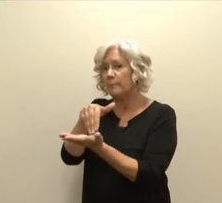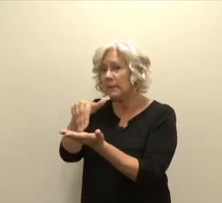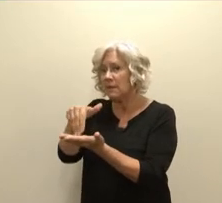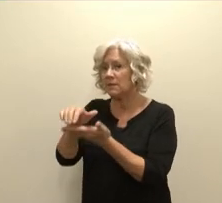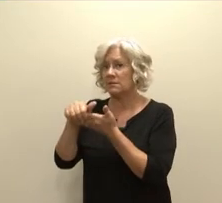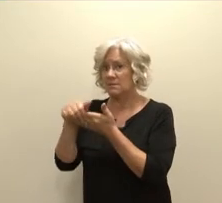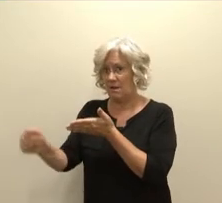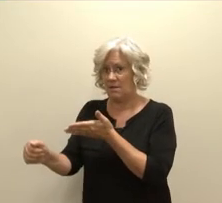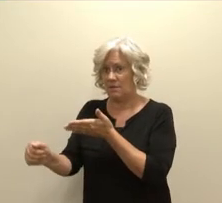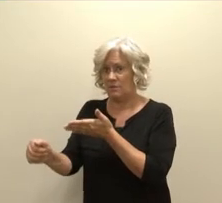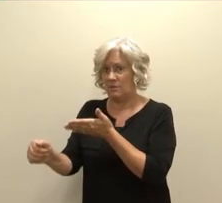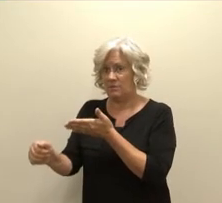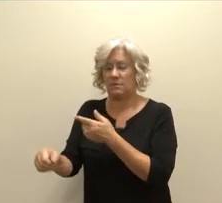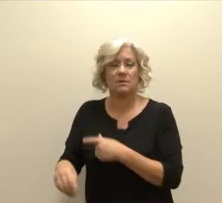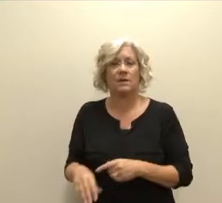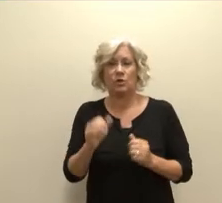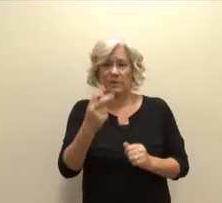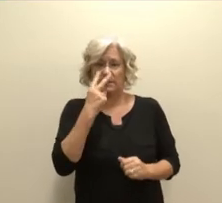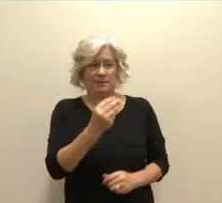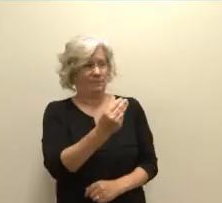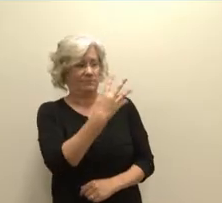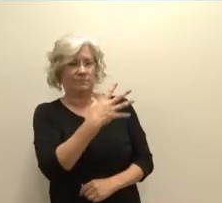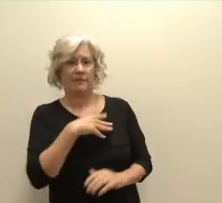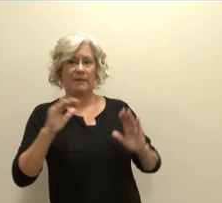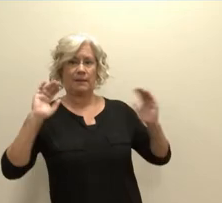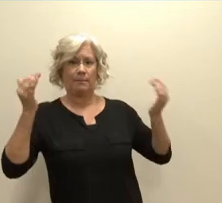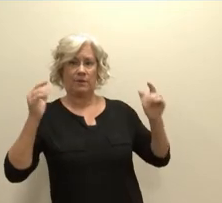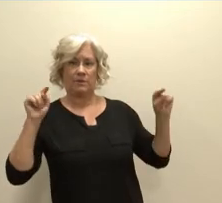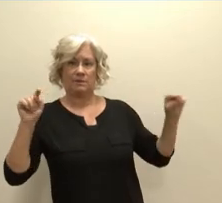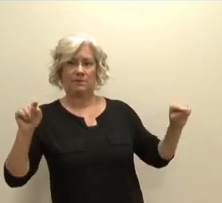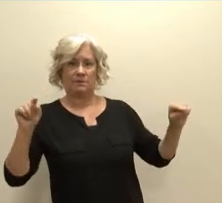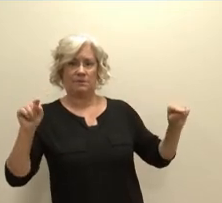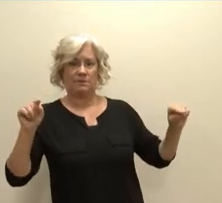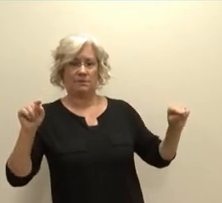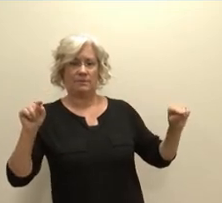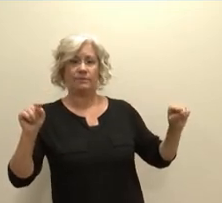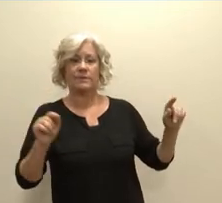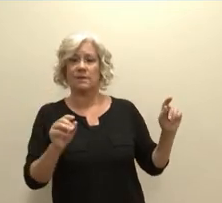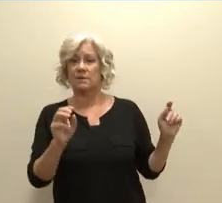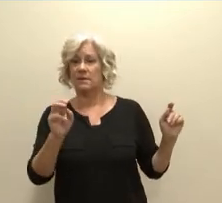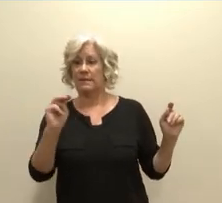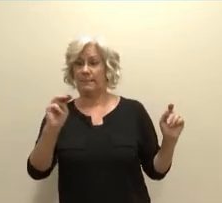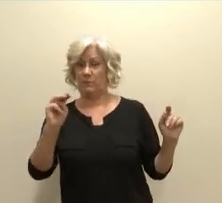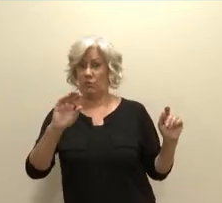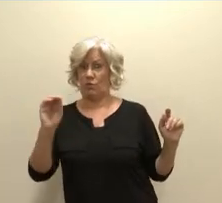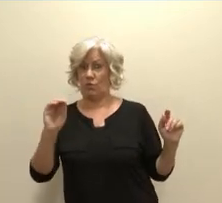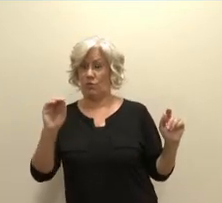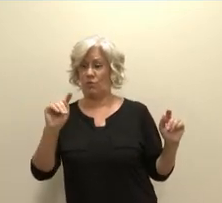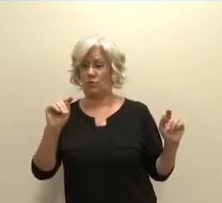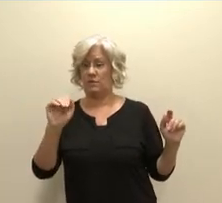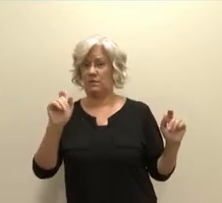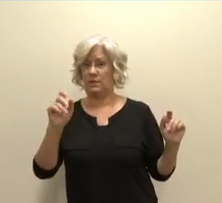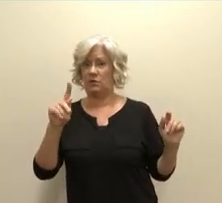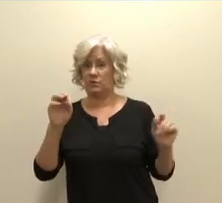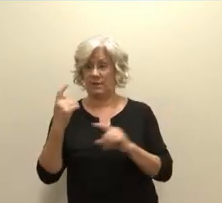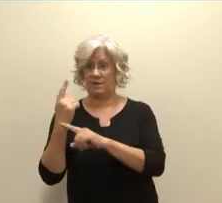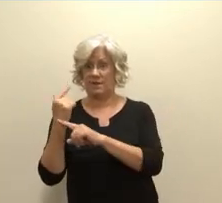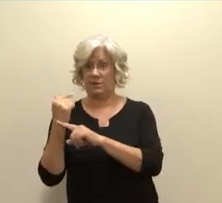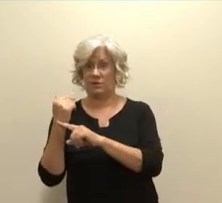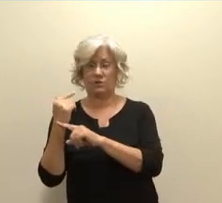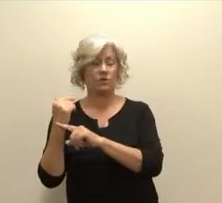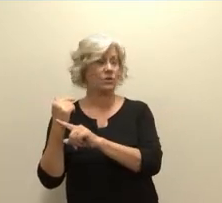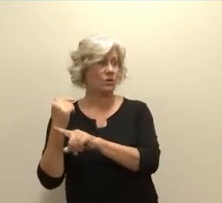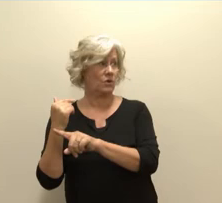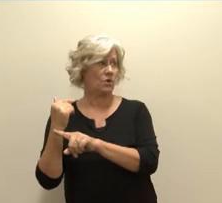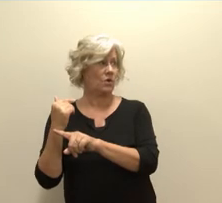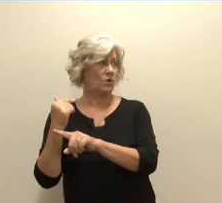So this is a comparison of those tax rates. Our M&O tax rate last year, we did